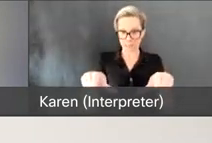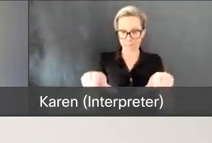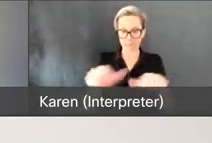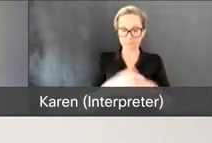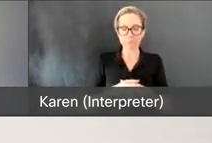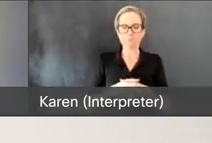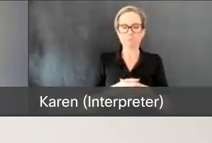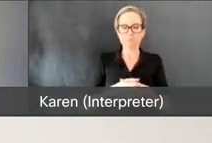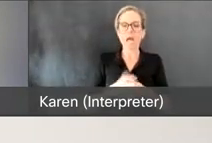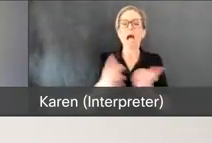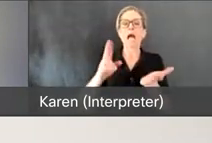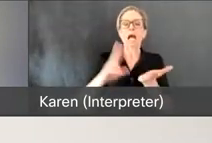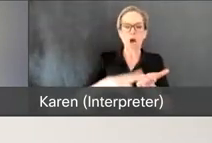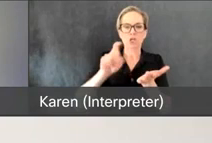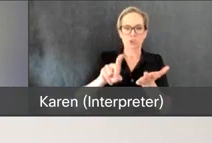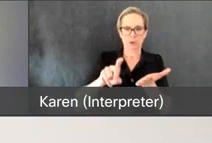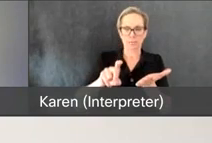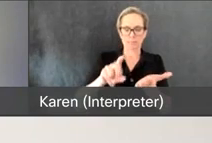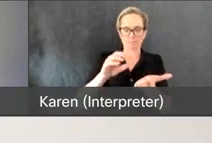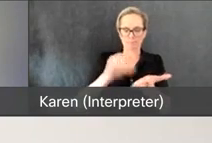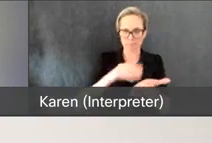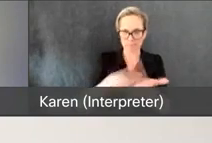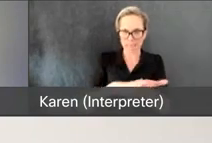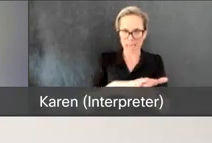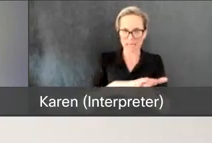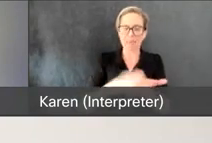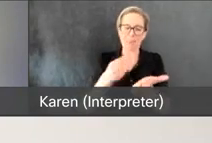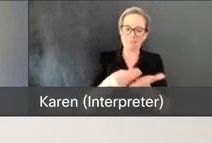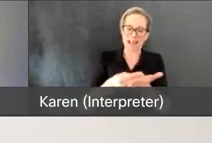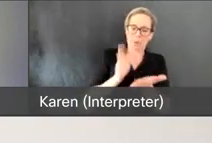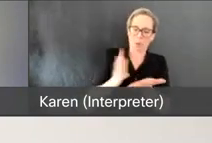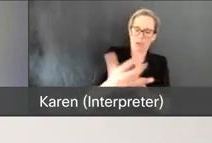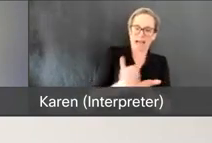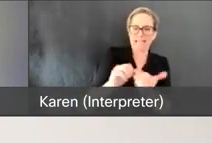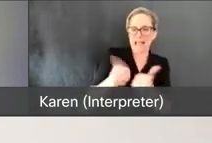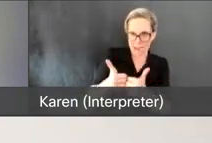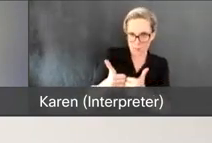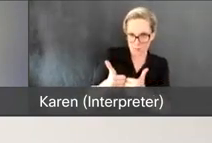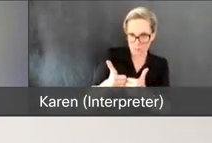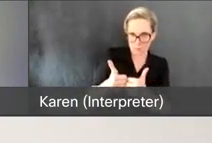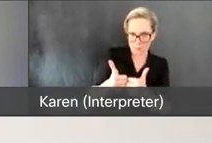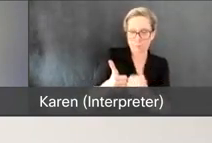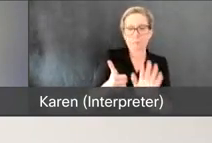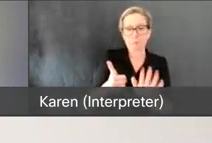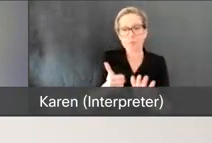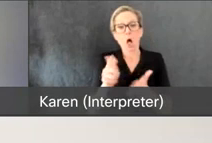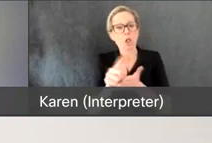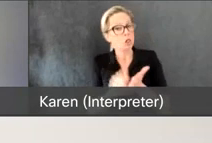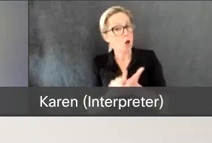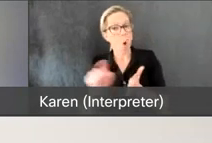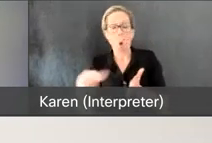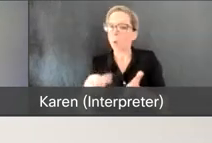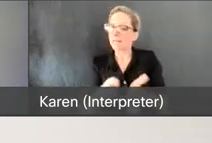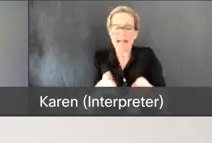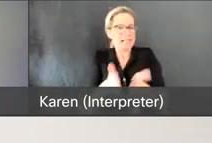should spell out how the money will be collected, and the law only allows 1/3